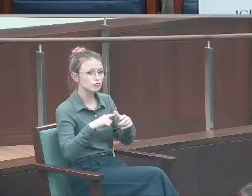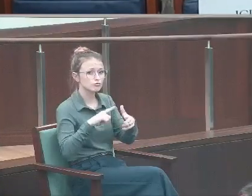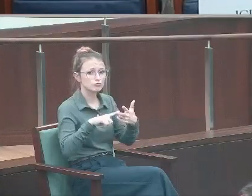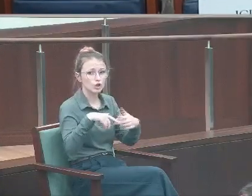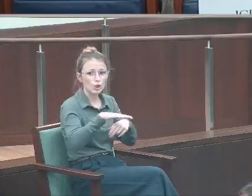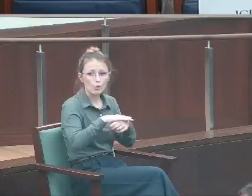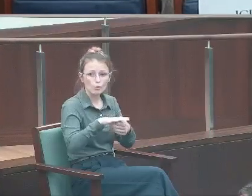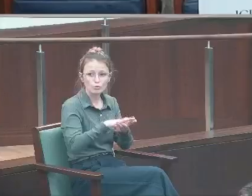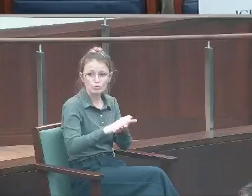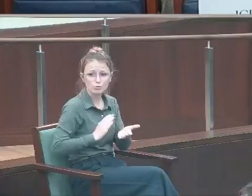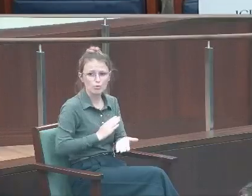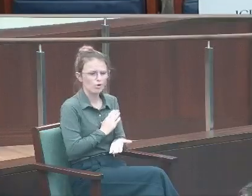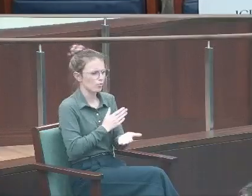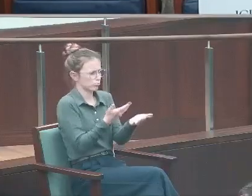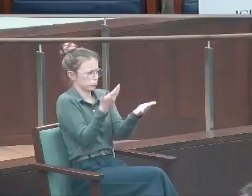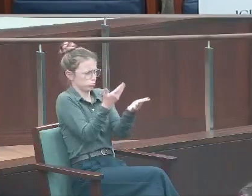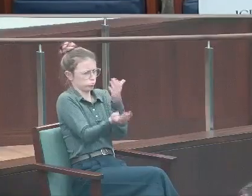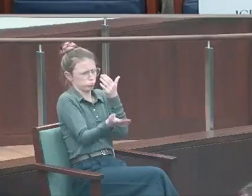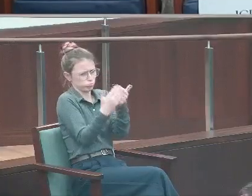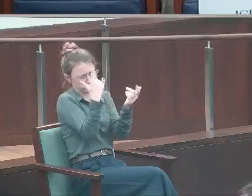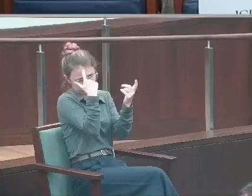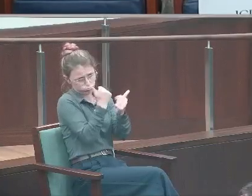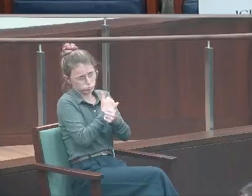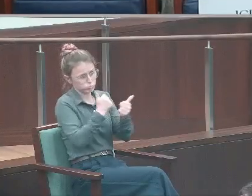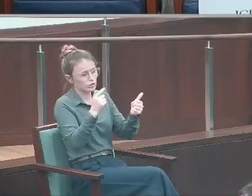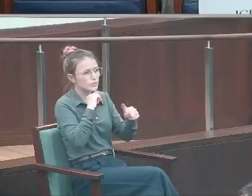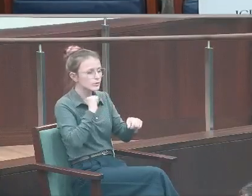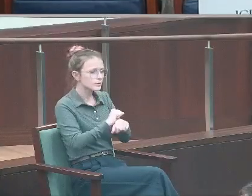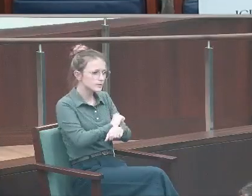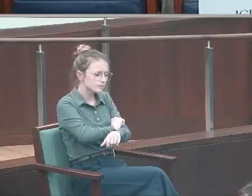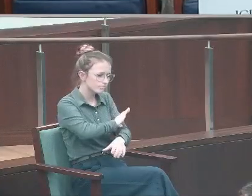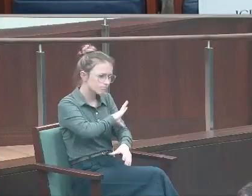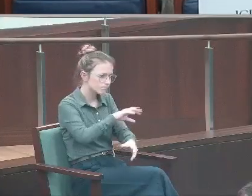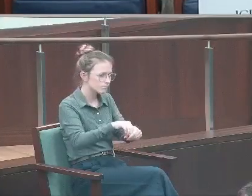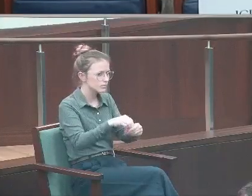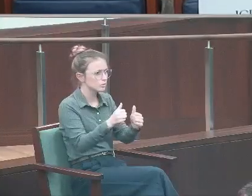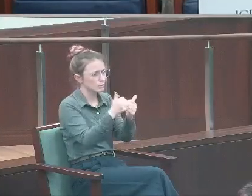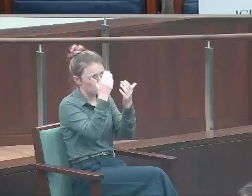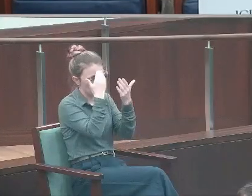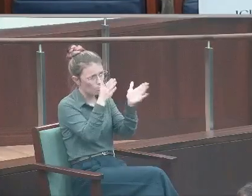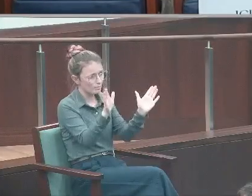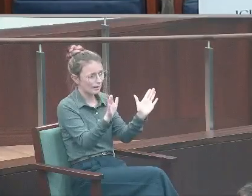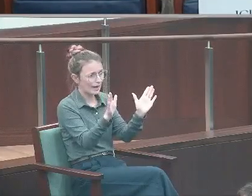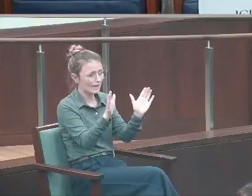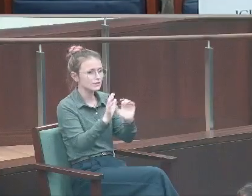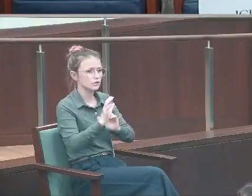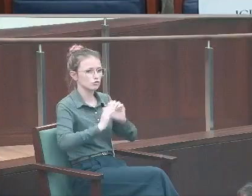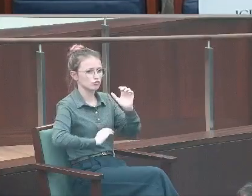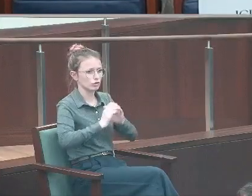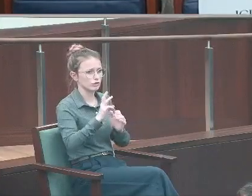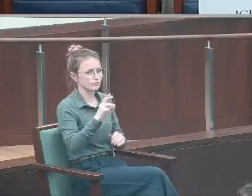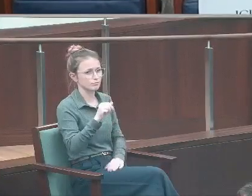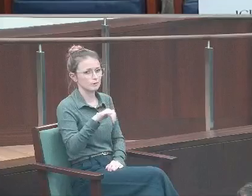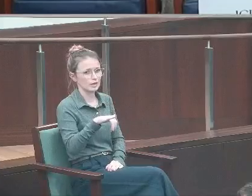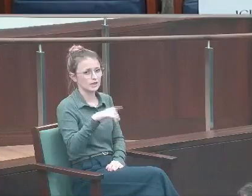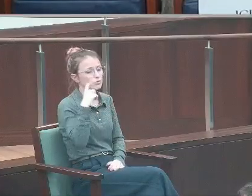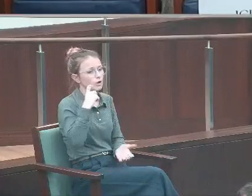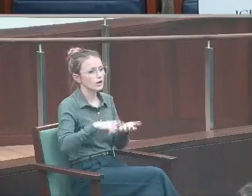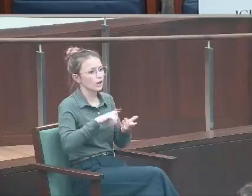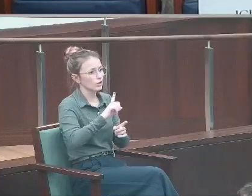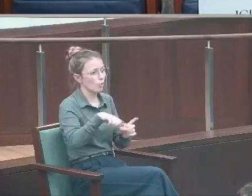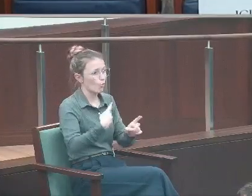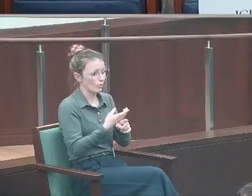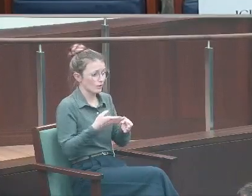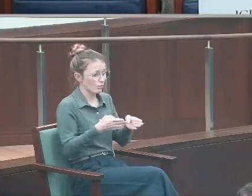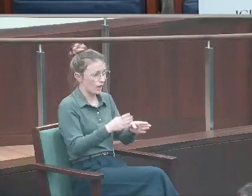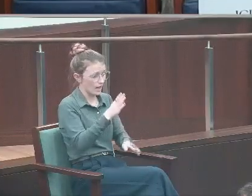board, whatever it may be, and leaning into them in an open-minded, constructive way that recognizes the only path forward here